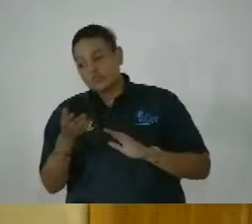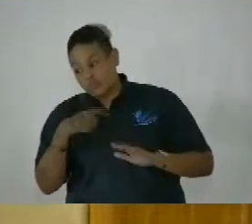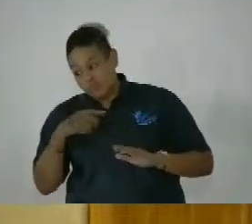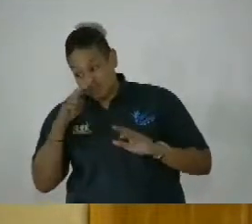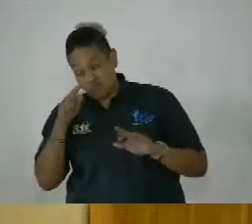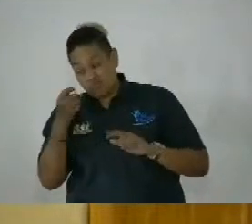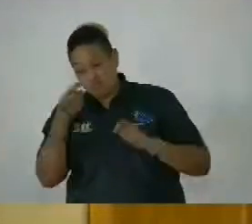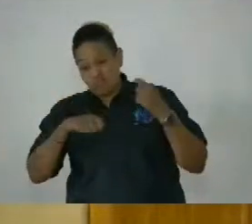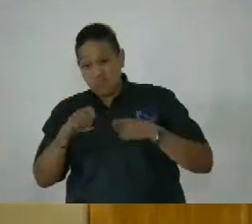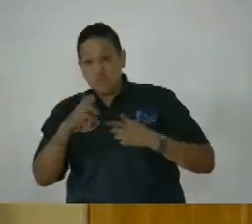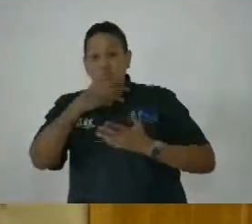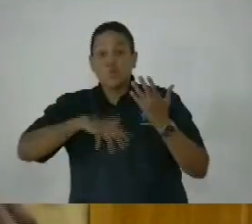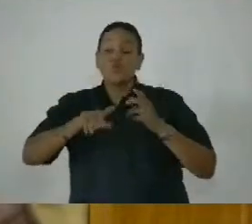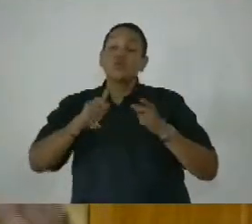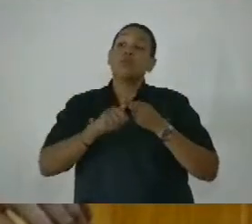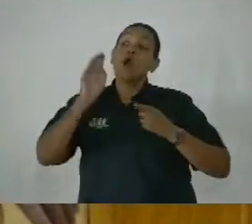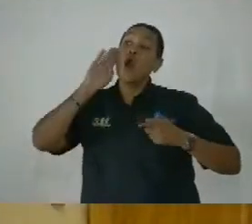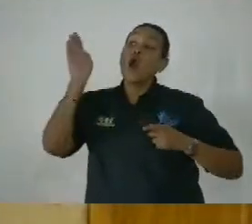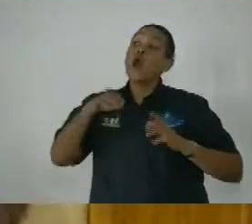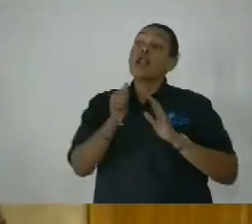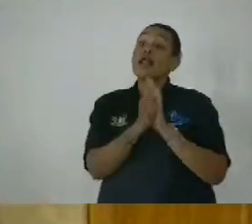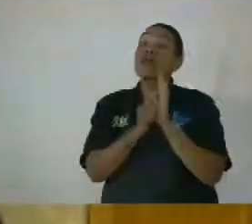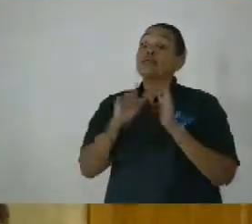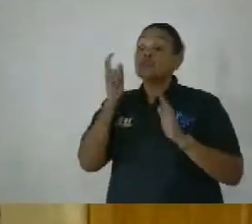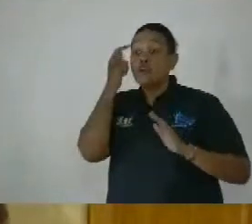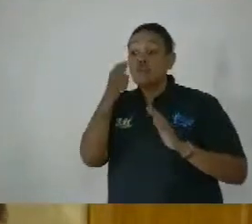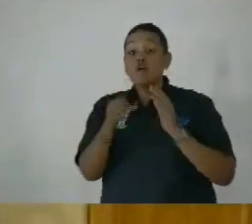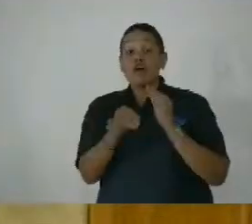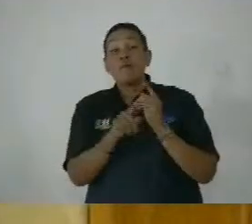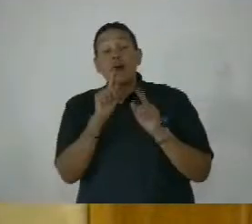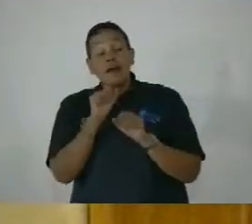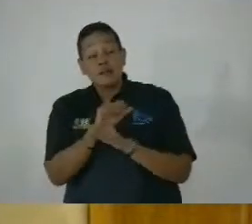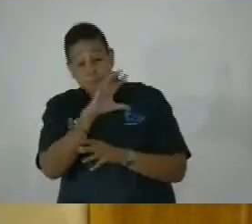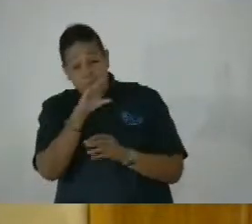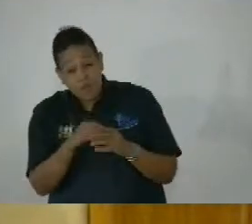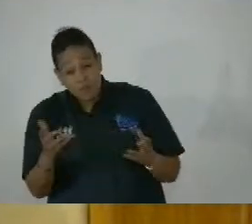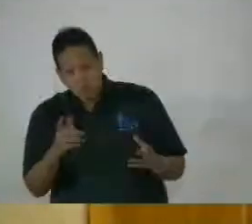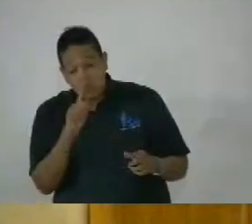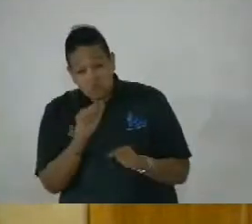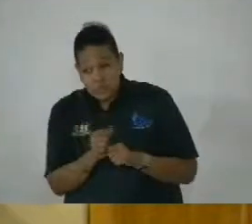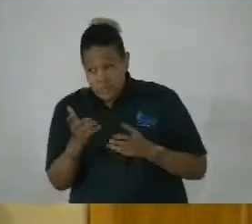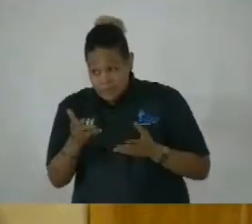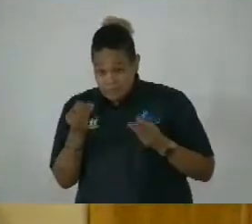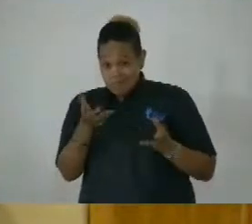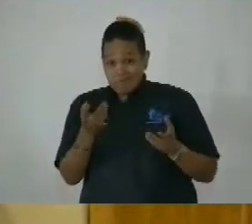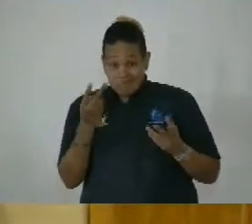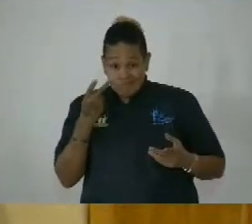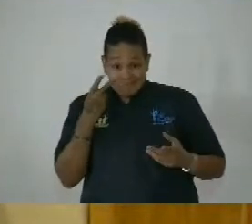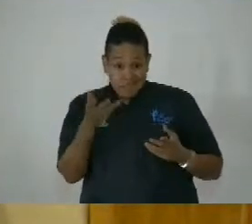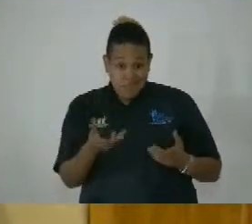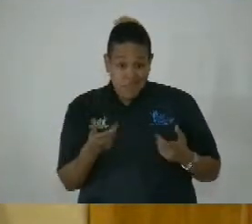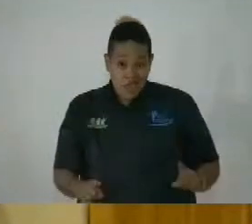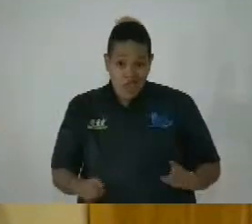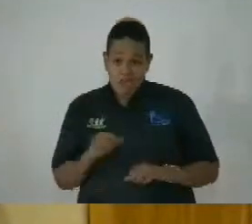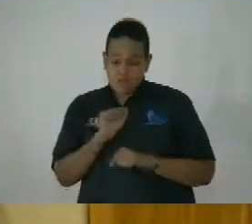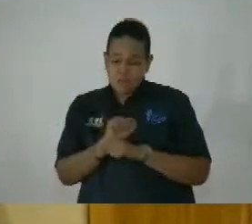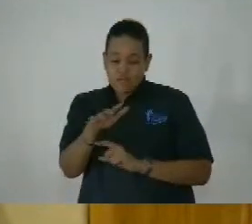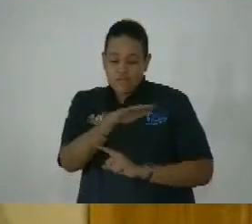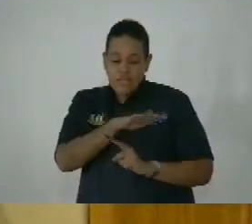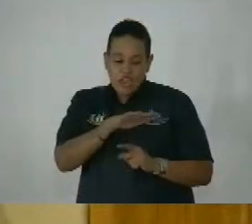transformation. And all agencies of government are asked to take part in what we do, are brought into to work in these